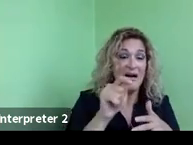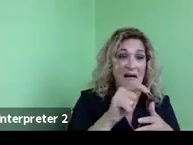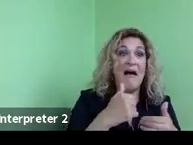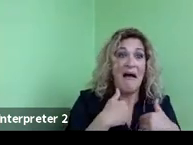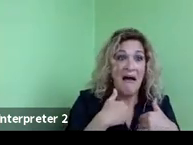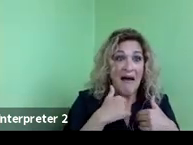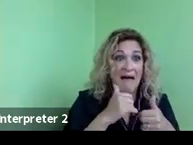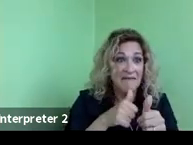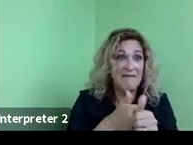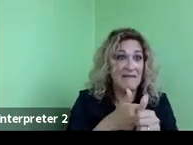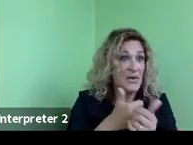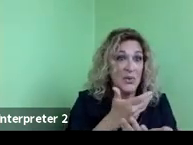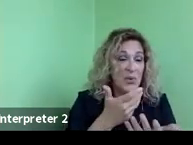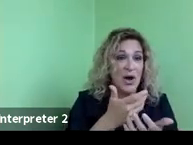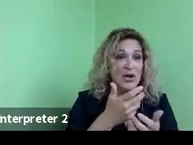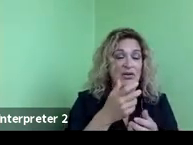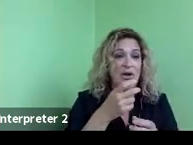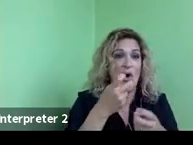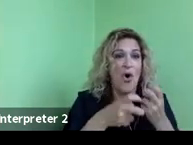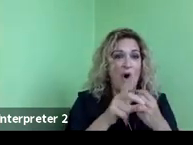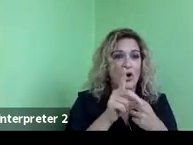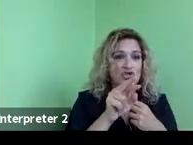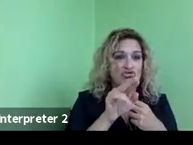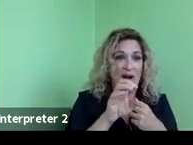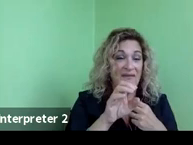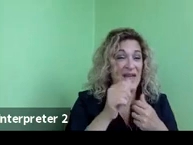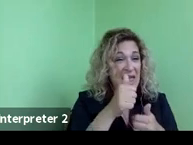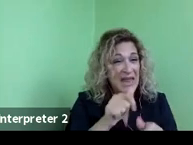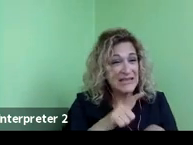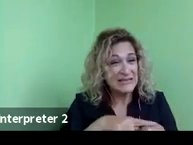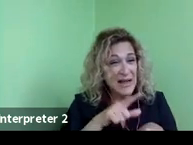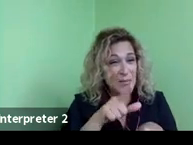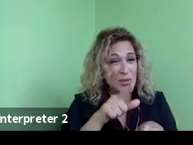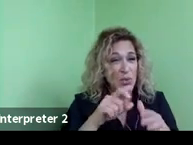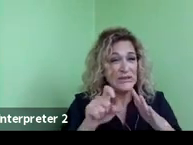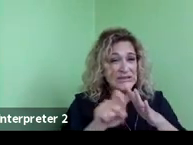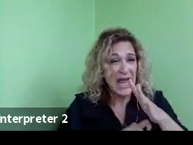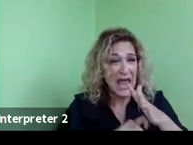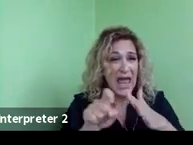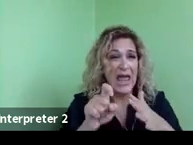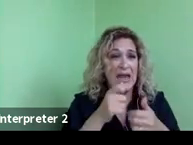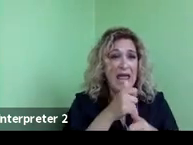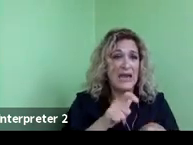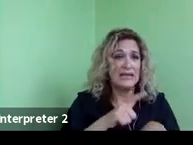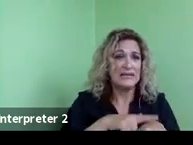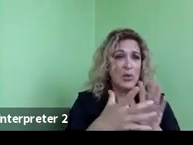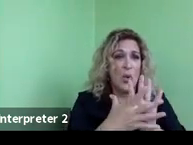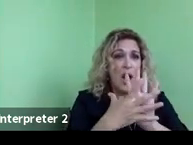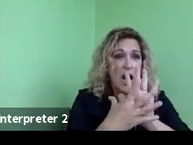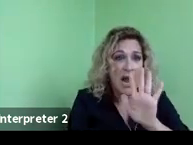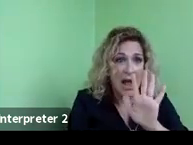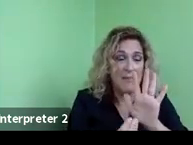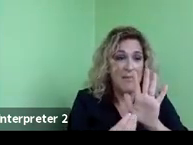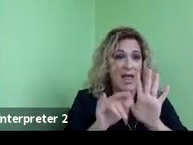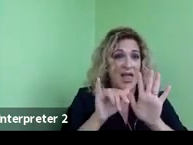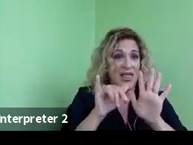that you make, every scan that you send, there's a hard drive on that copy machine that is collecting all of